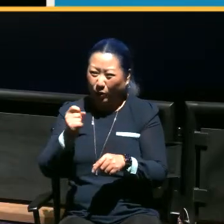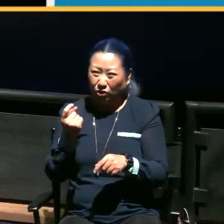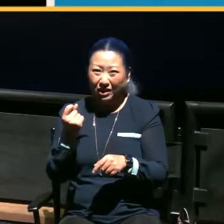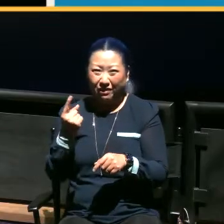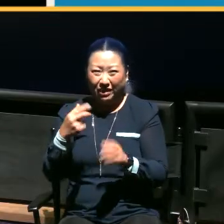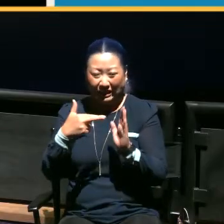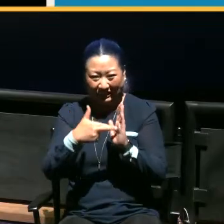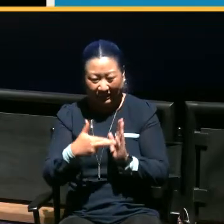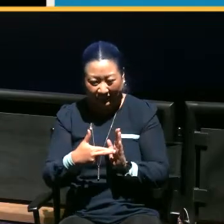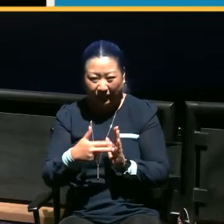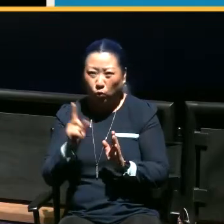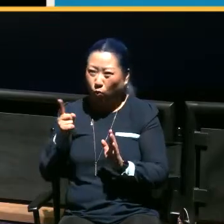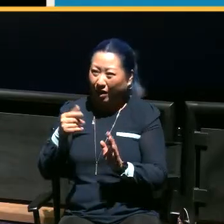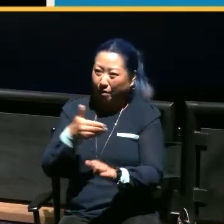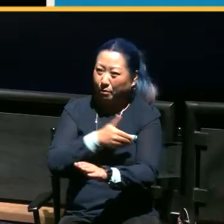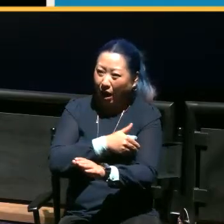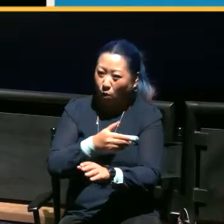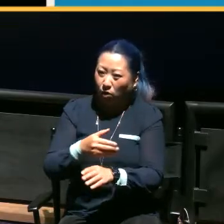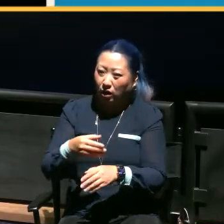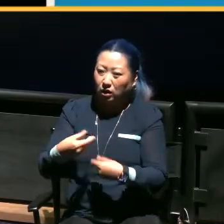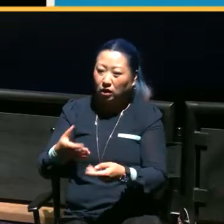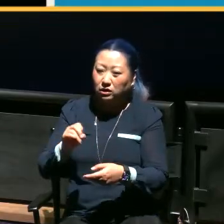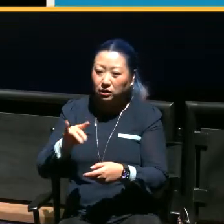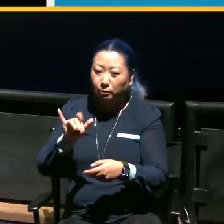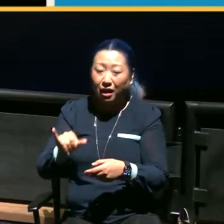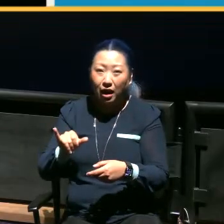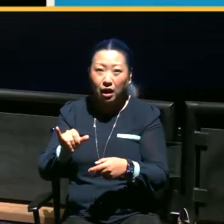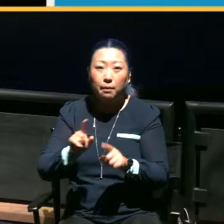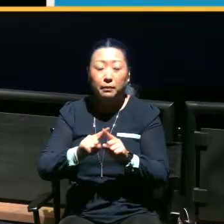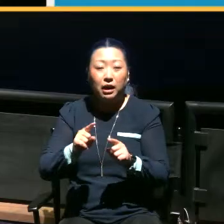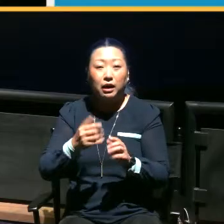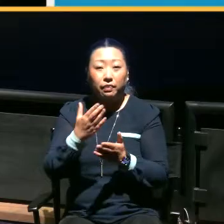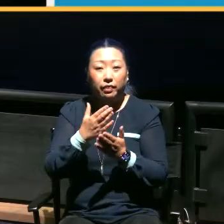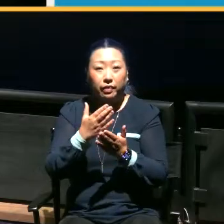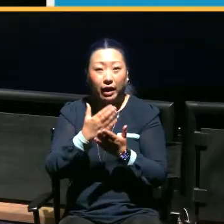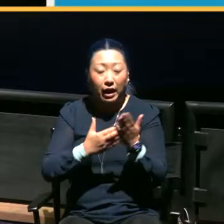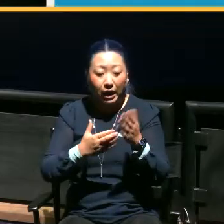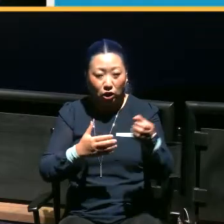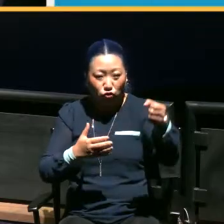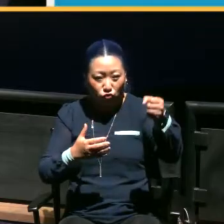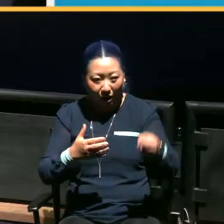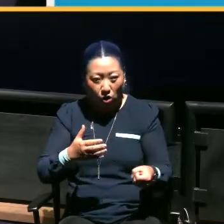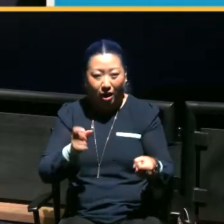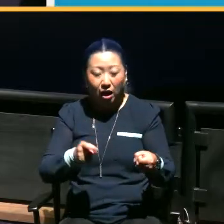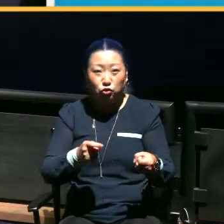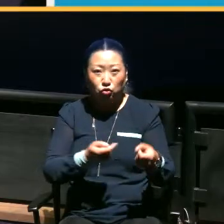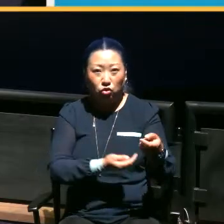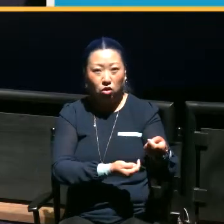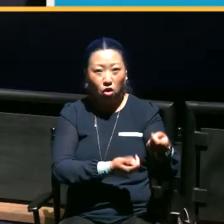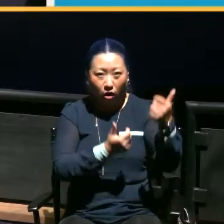out the power supply. But the handrail had to come off, and it had 2 screws at the top and 2 screws at the